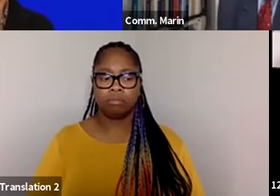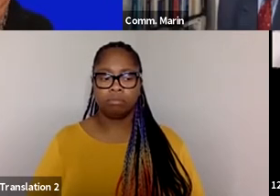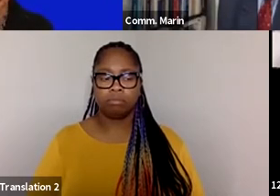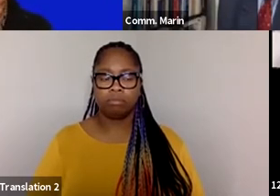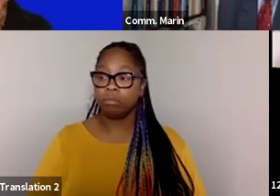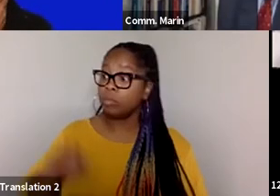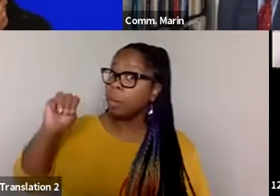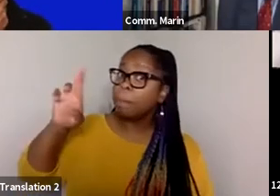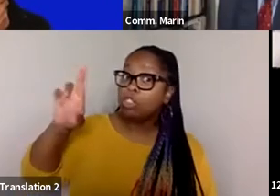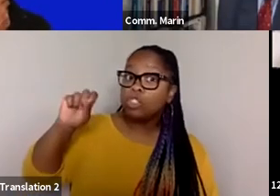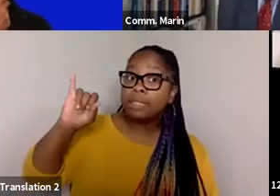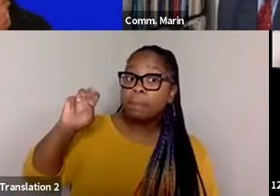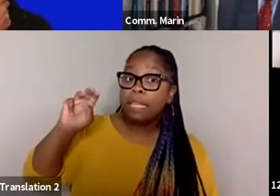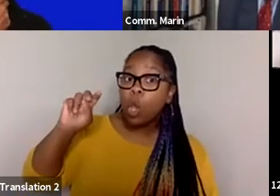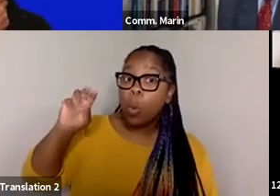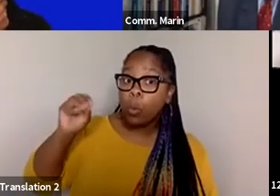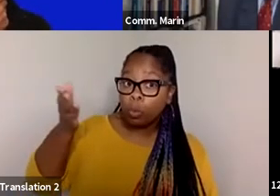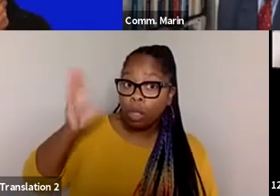Mr. Cimino, are you there?